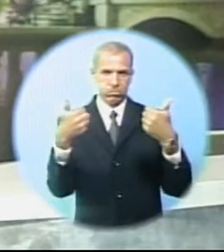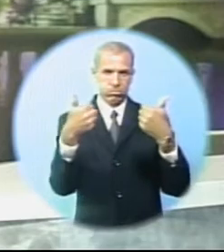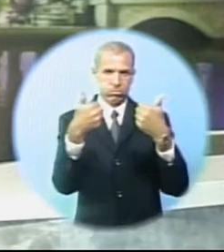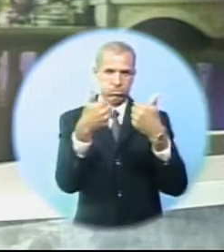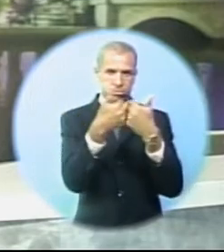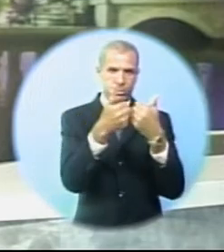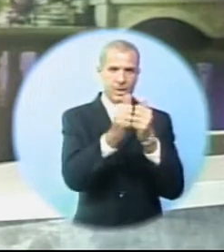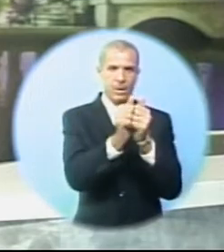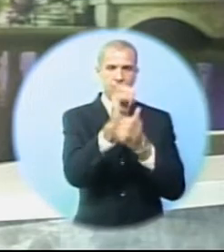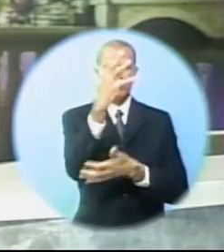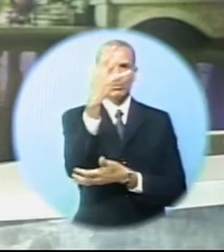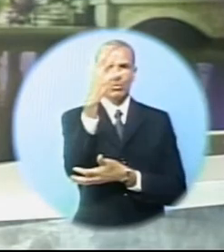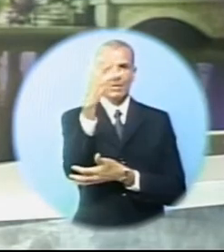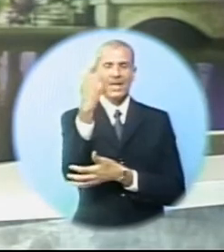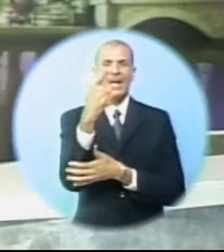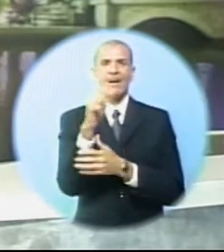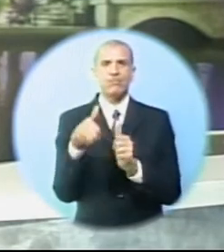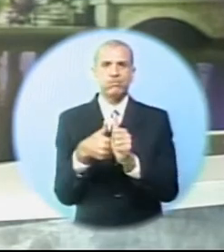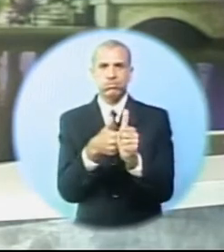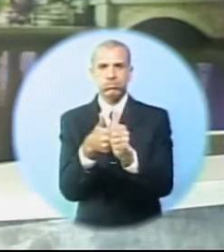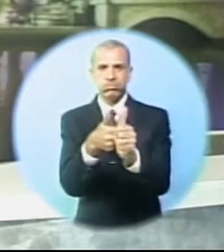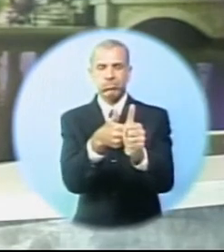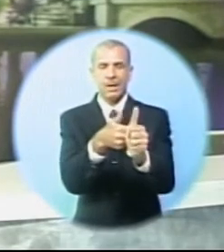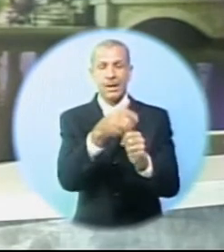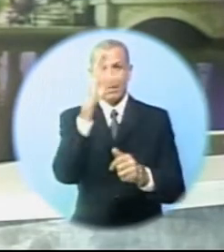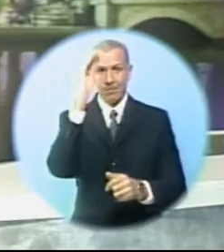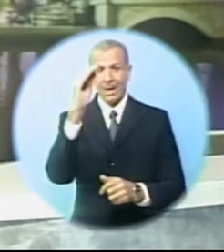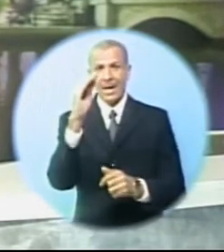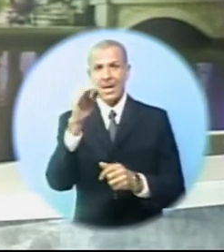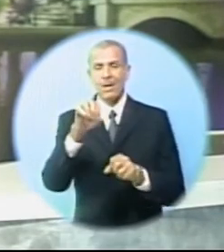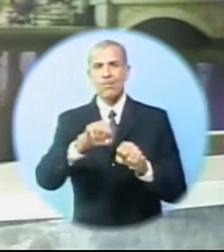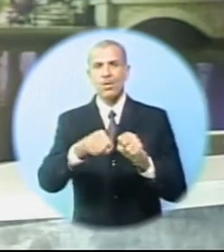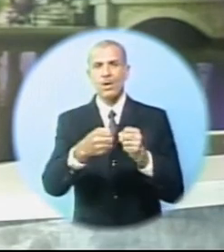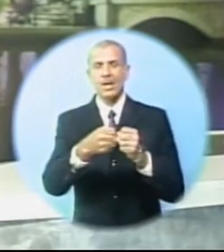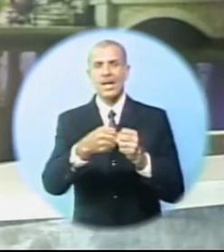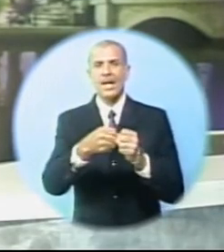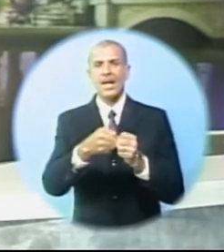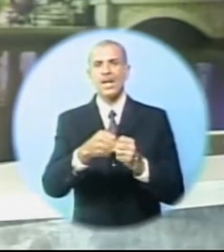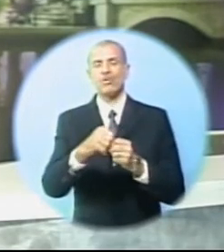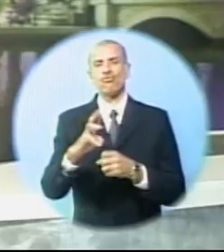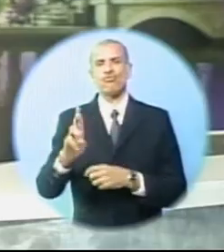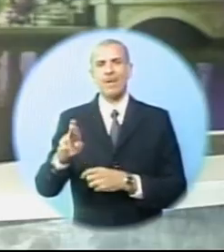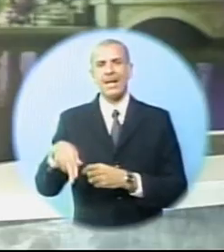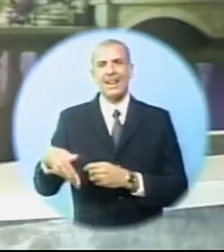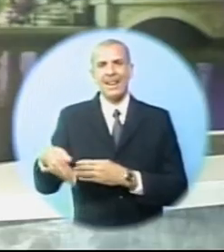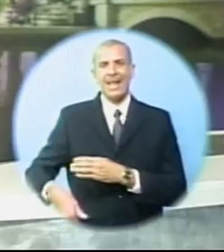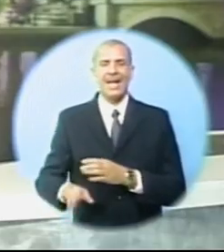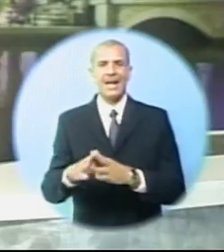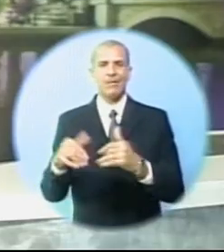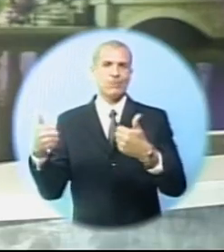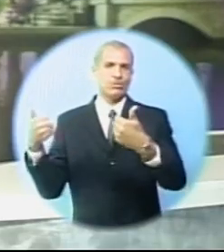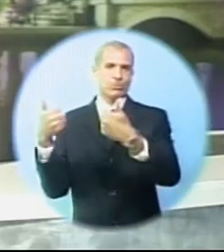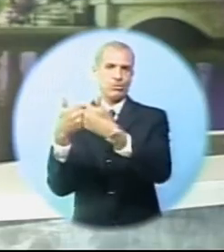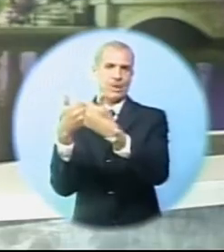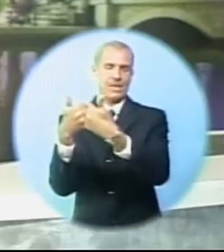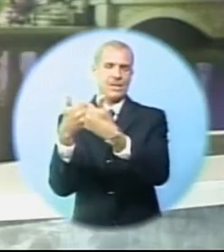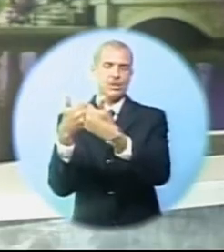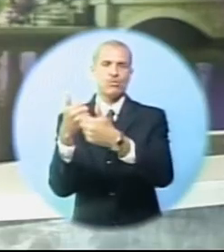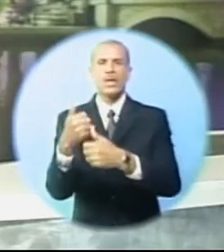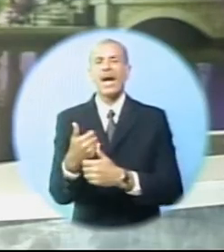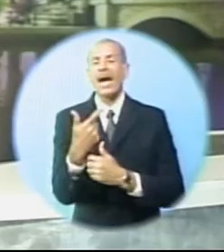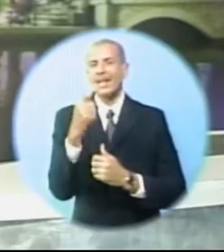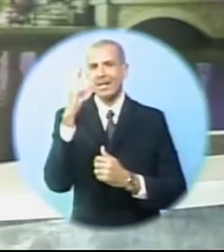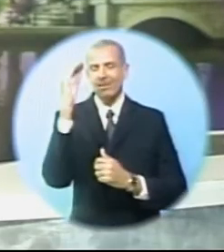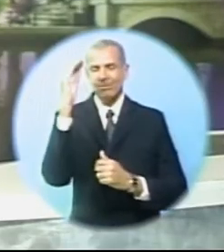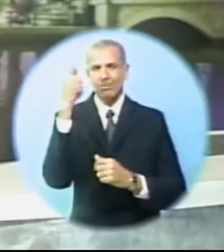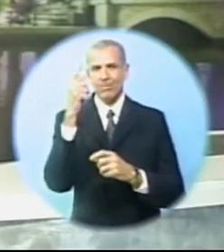tree during the chase. The suspect, a male, broke his right leg after his vehicle crashed into the same tree. The suspect and